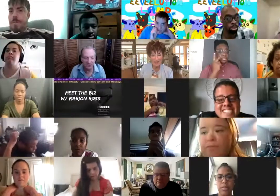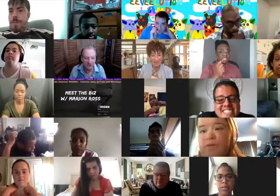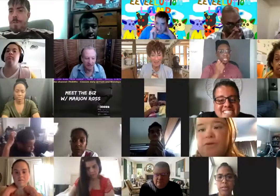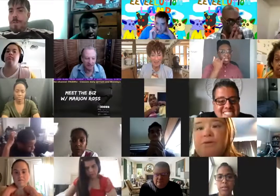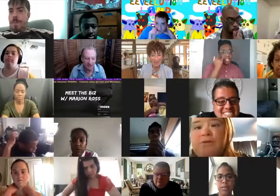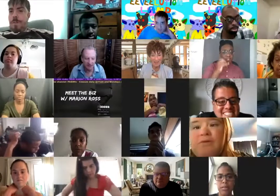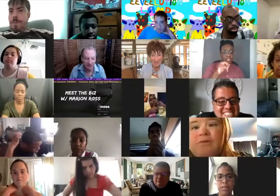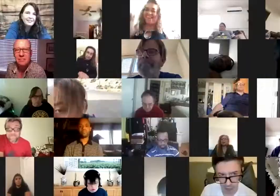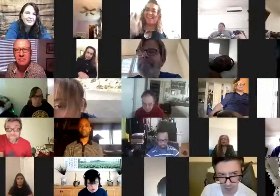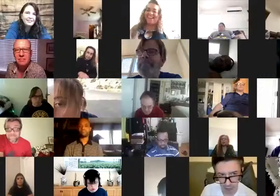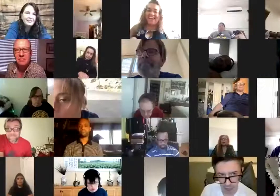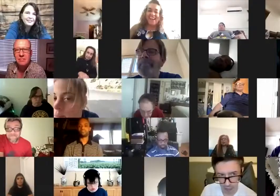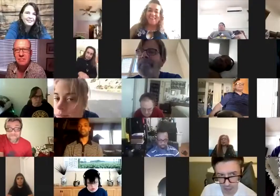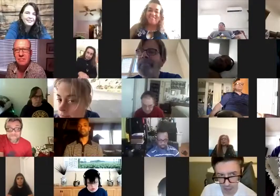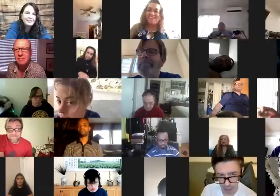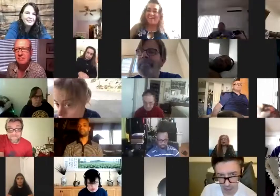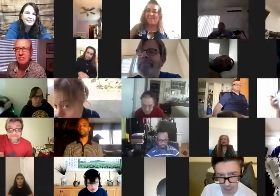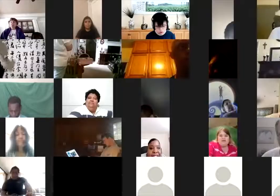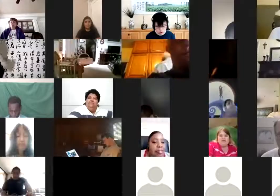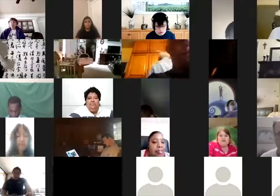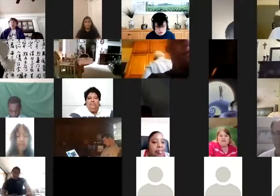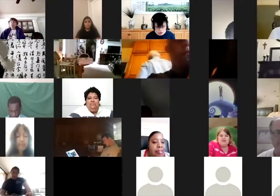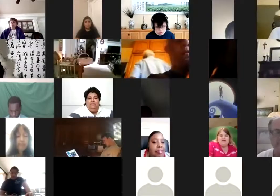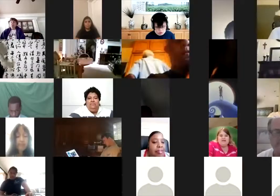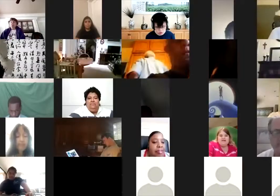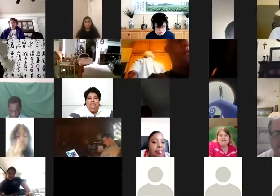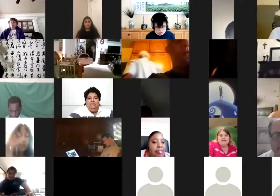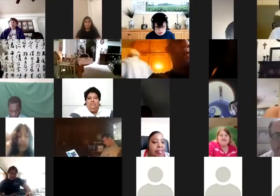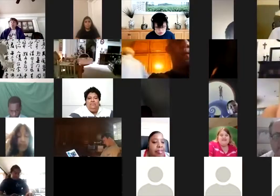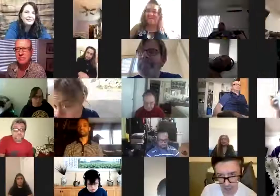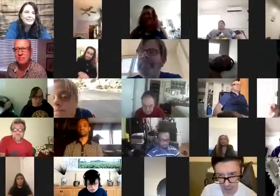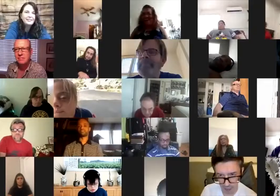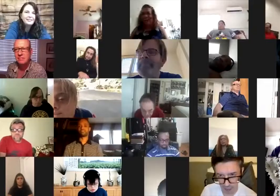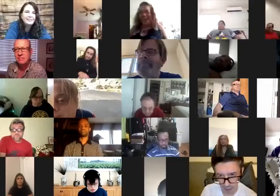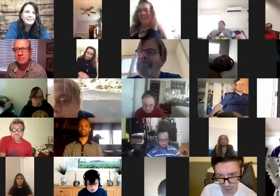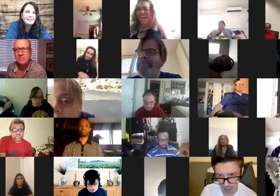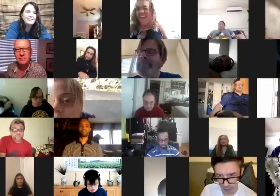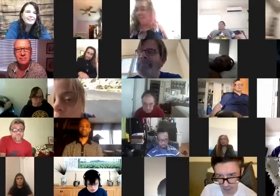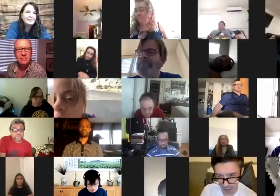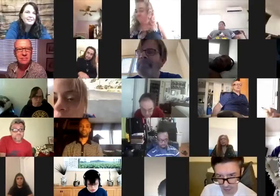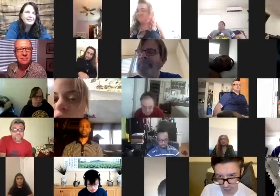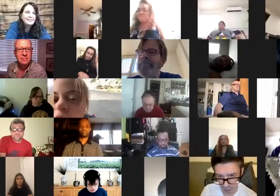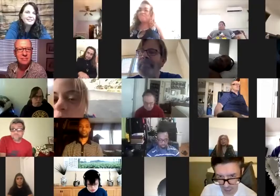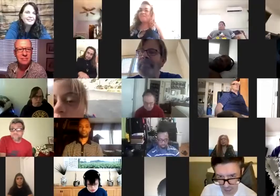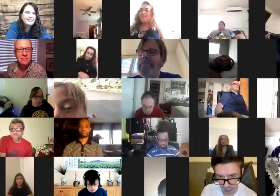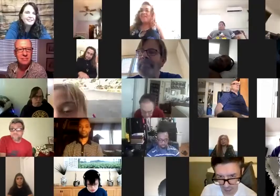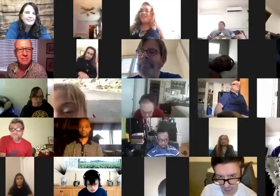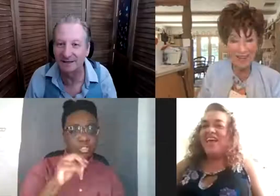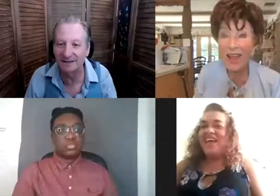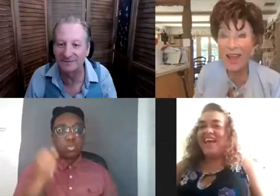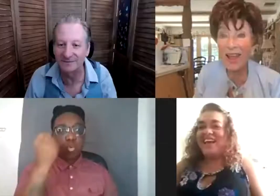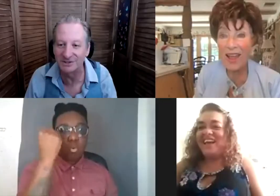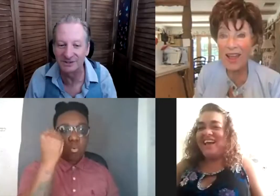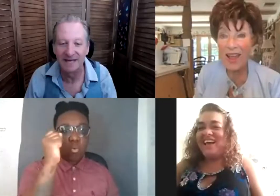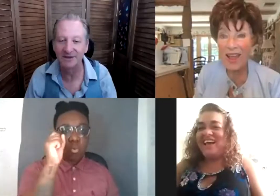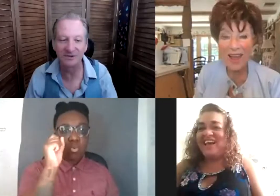Zuli? Let's see. Wave your hand. Oh, there she is. I saw her. Hold on one second. I'm going to add the